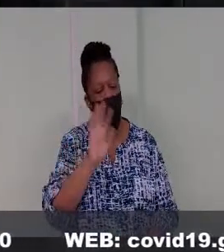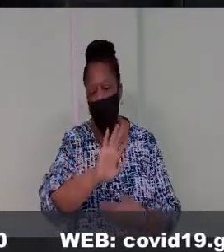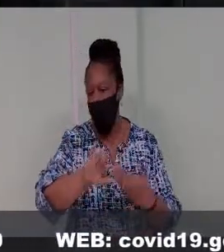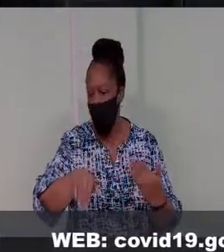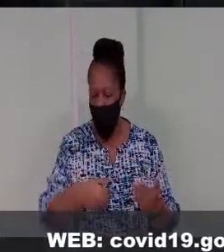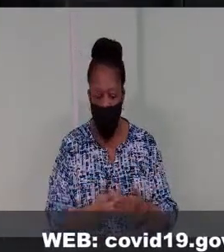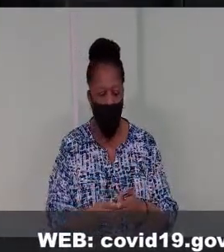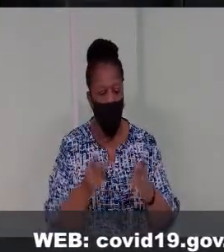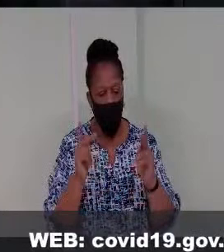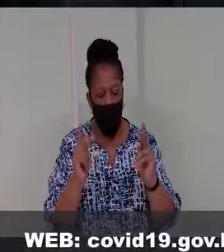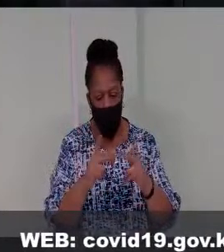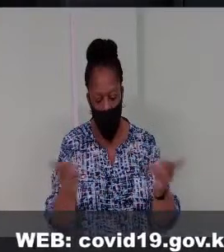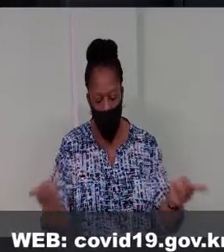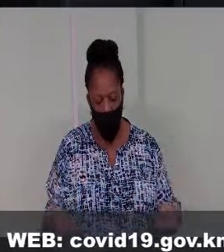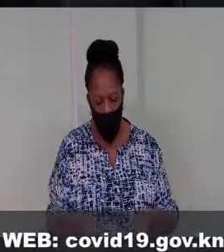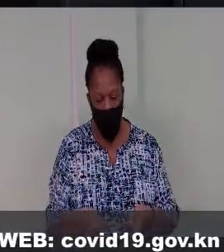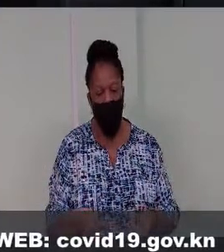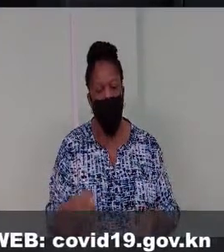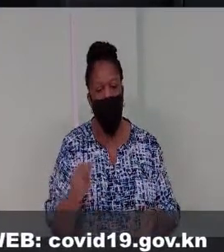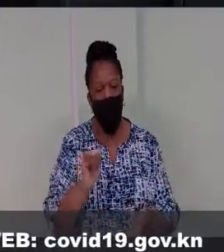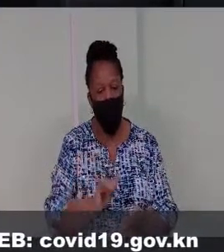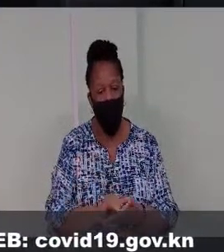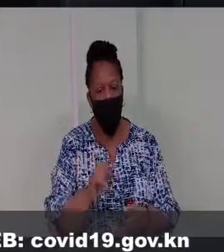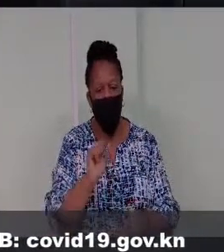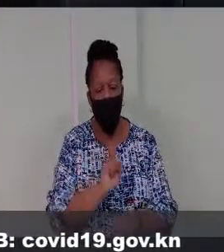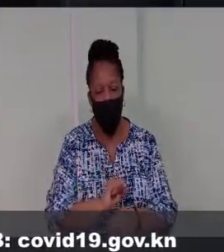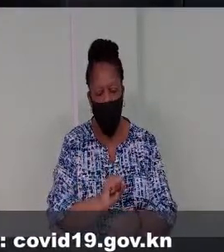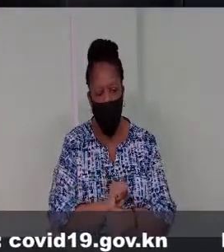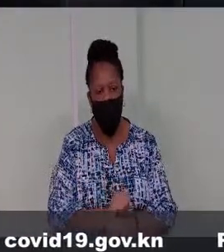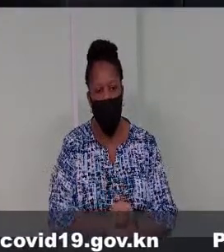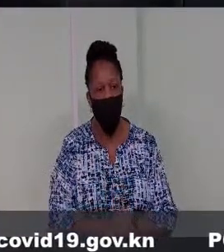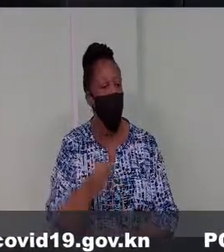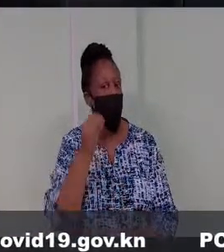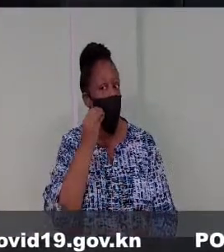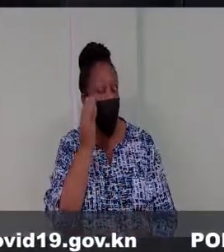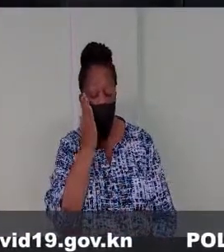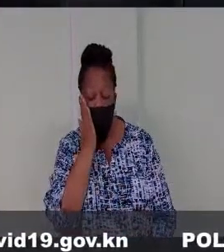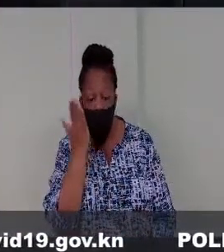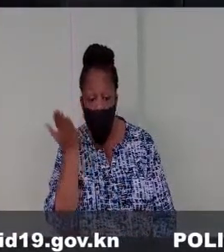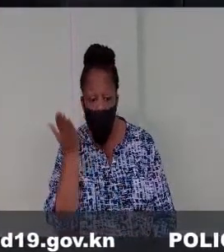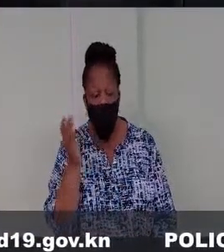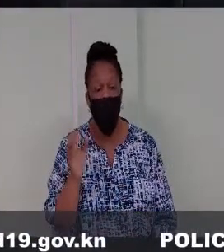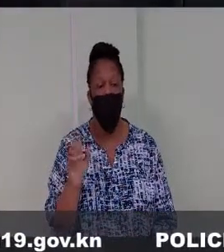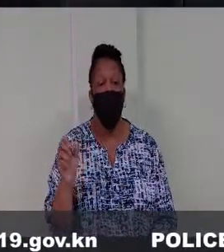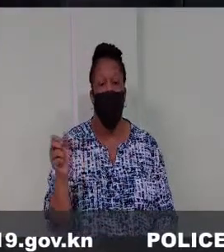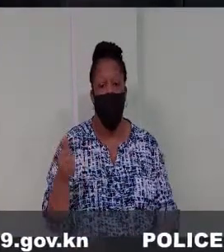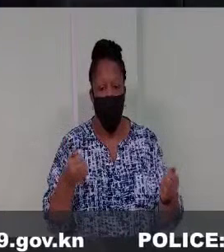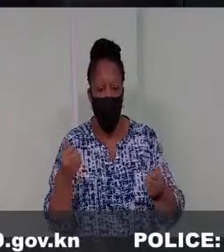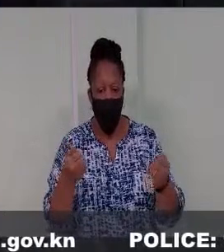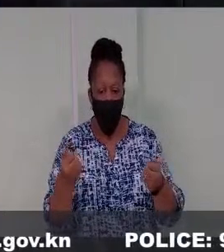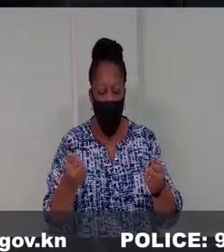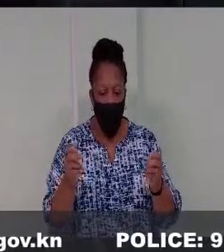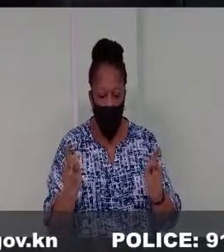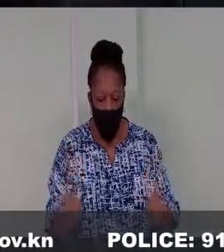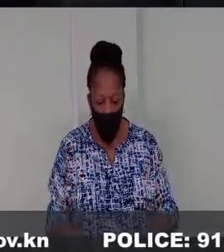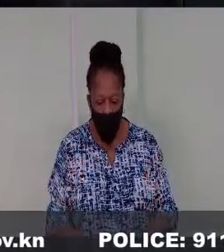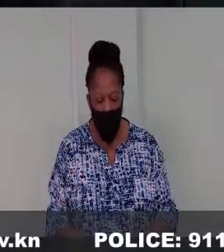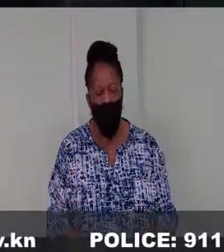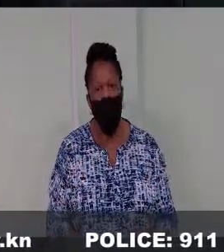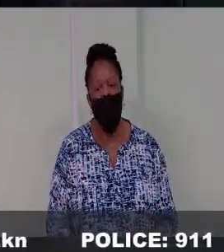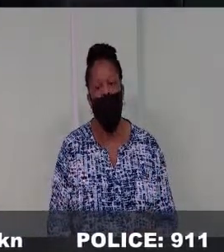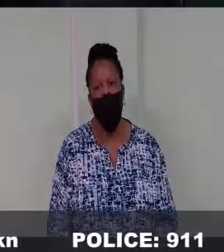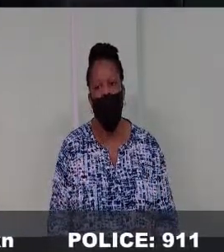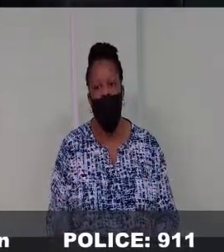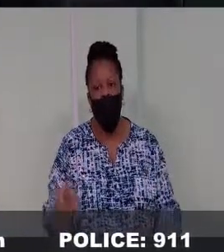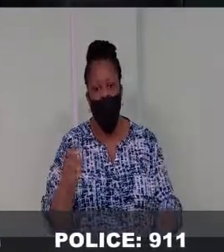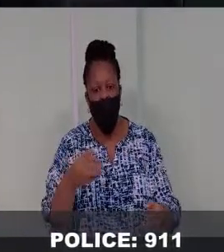major sectors of our economy. Our hotels, taxi and tour operators, sea transportation and